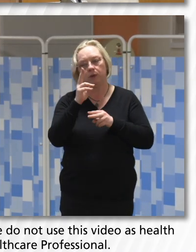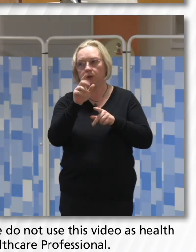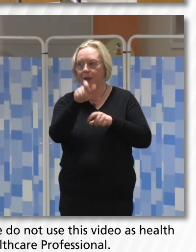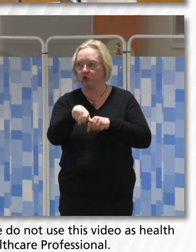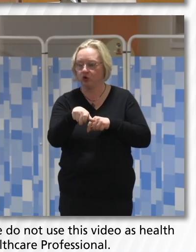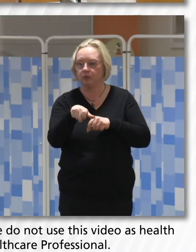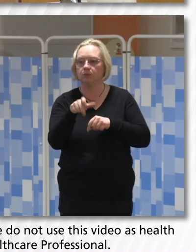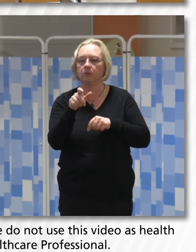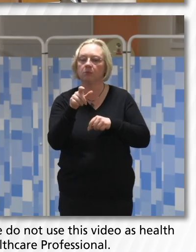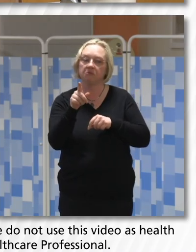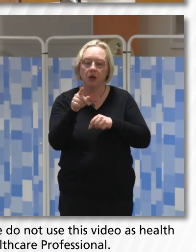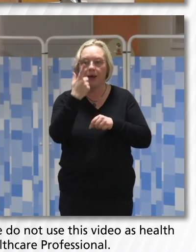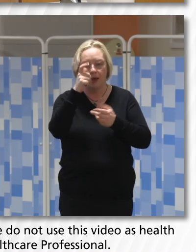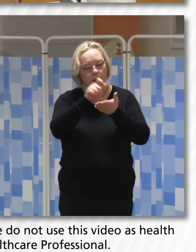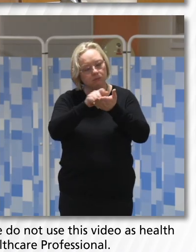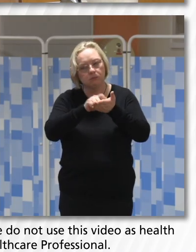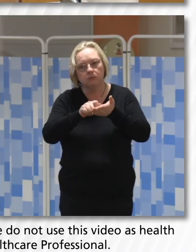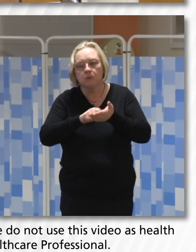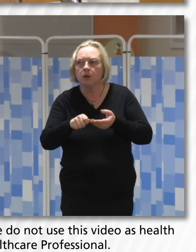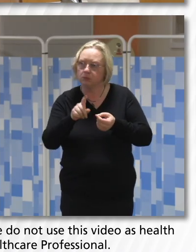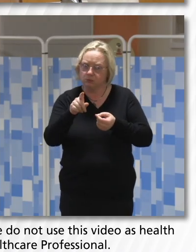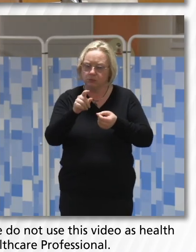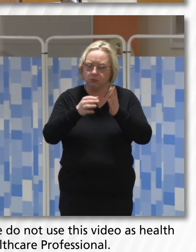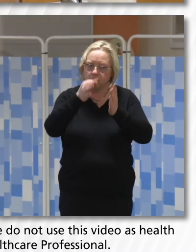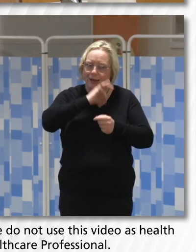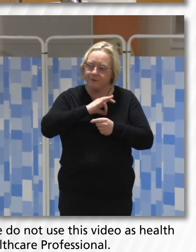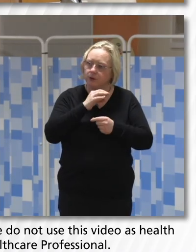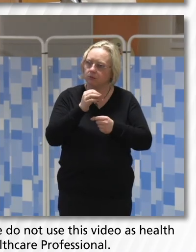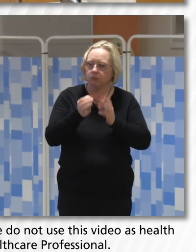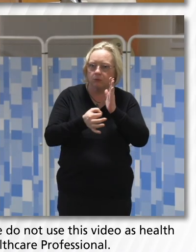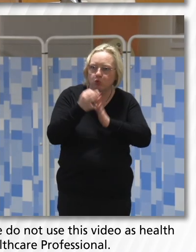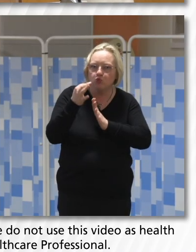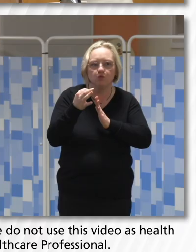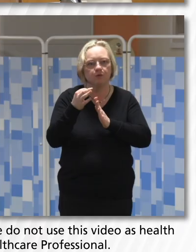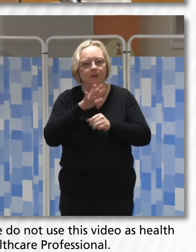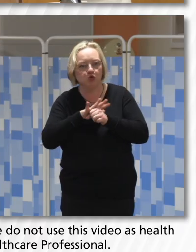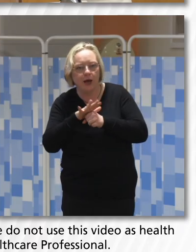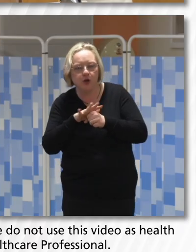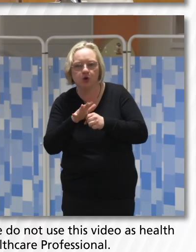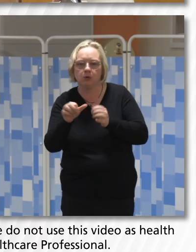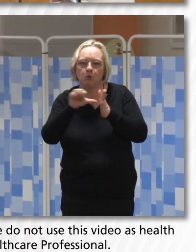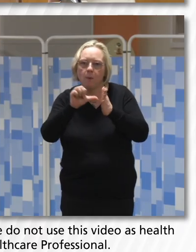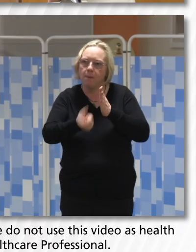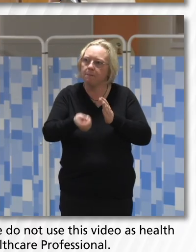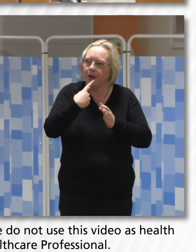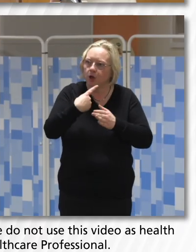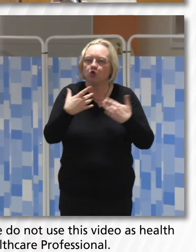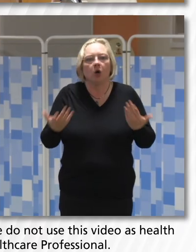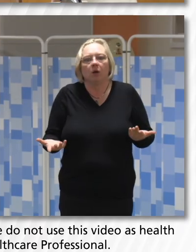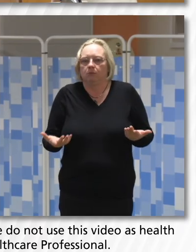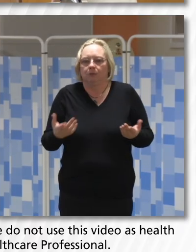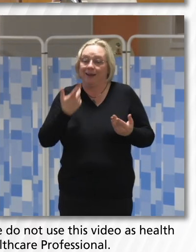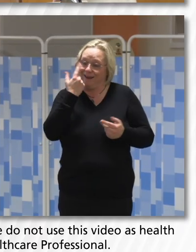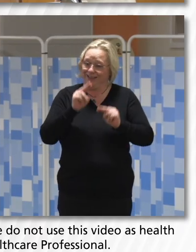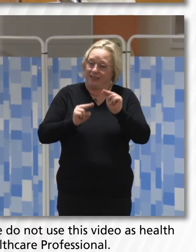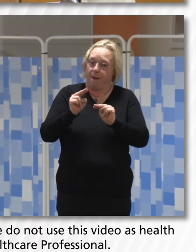they've had any benefits. So we can look at medication response, if it's caused any problems. We can actually examine